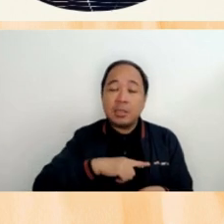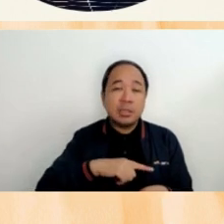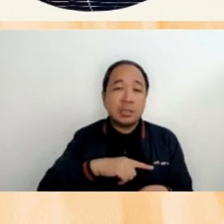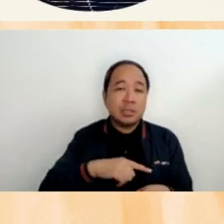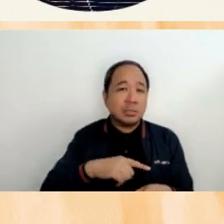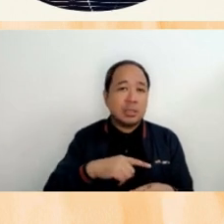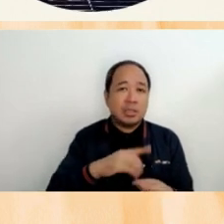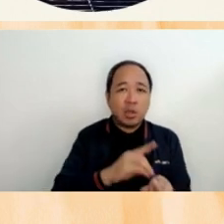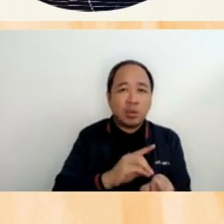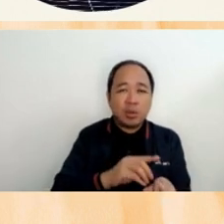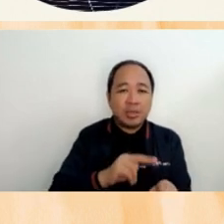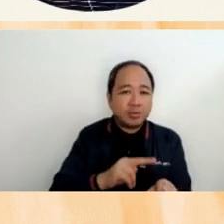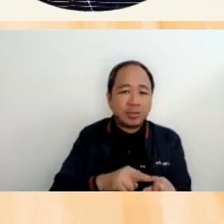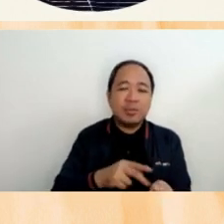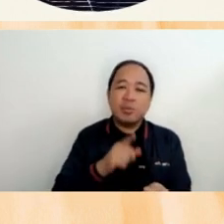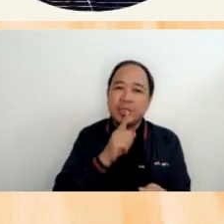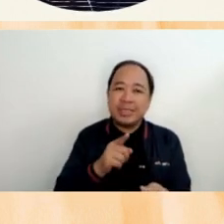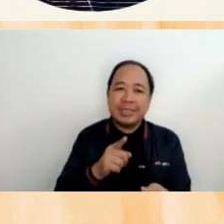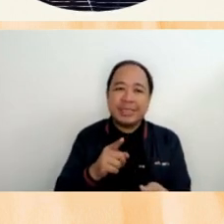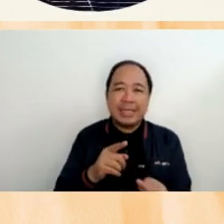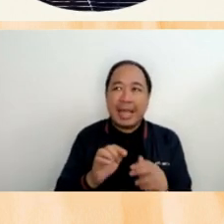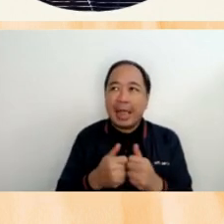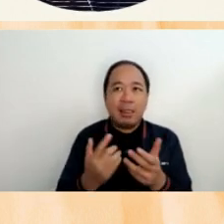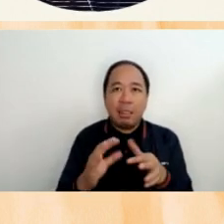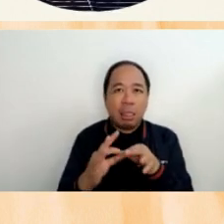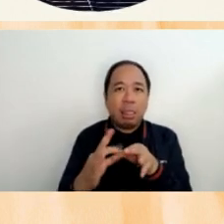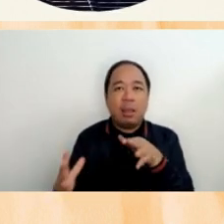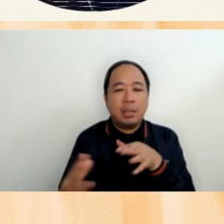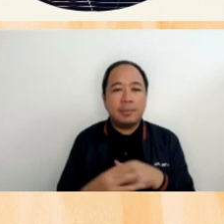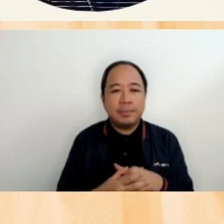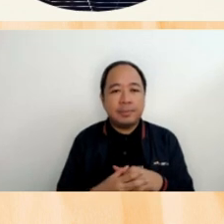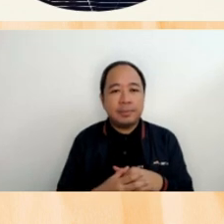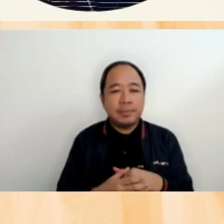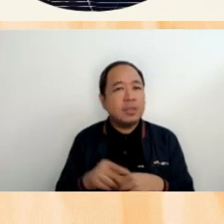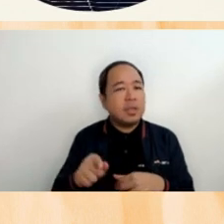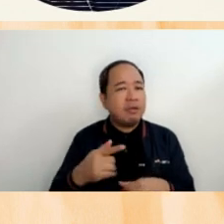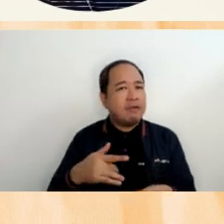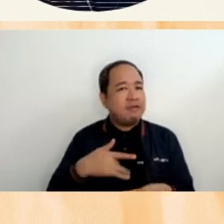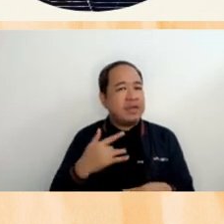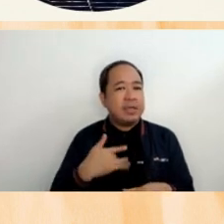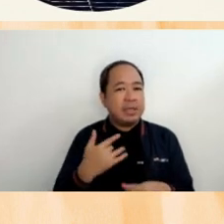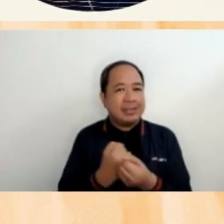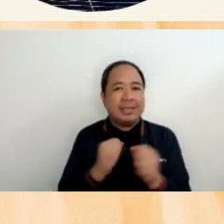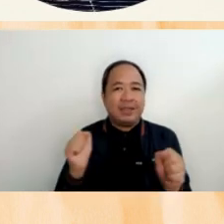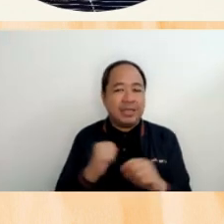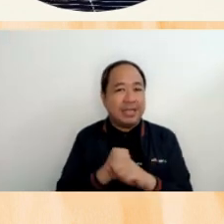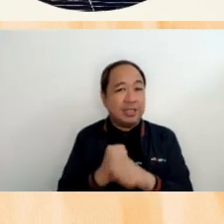the impact. The once familiar sense of security and safety was